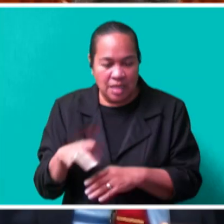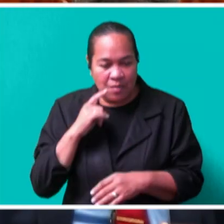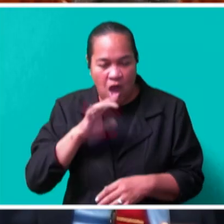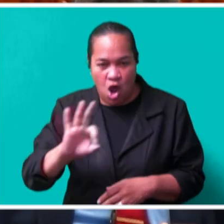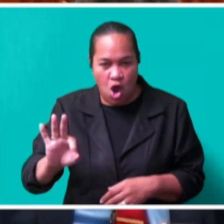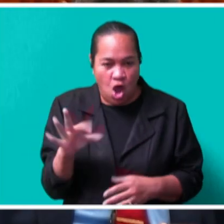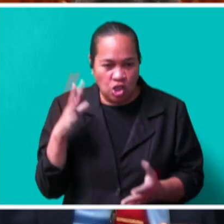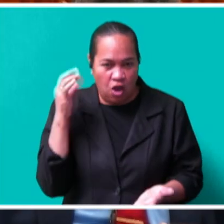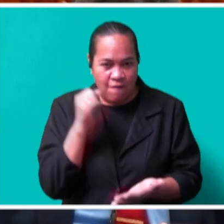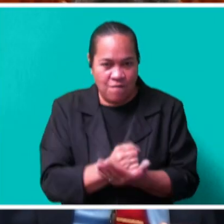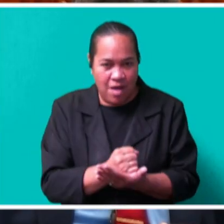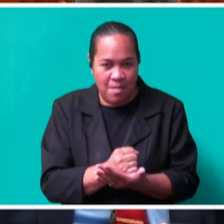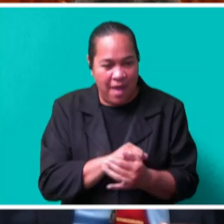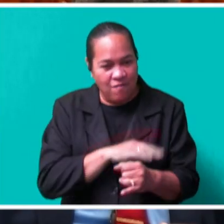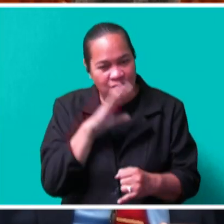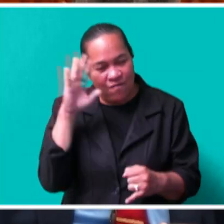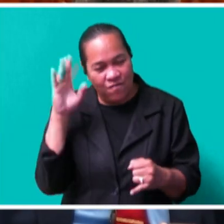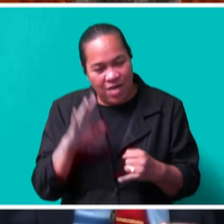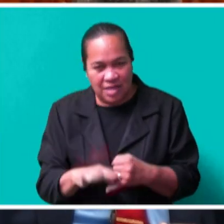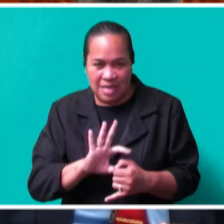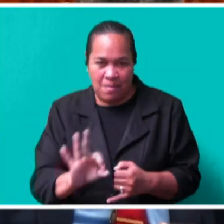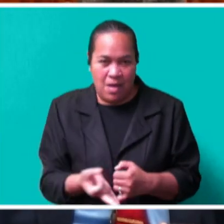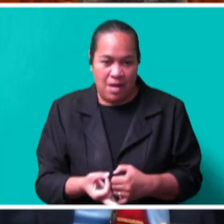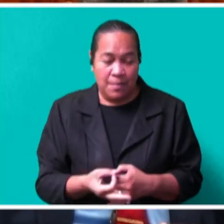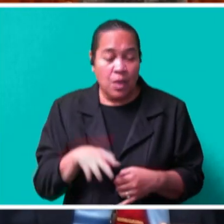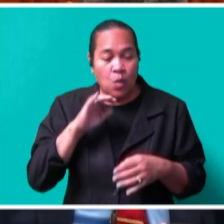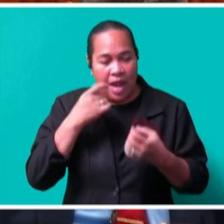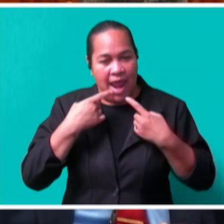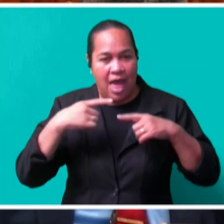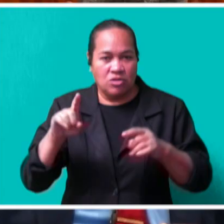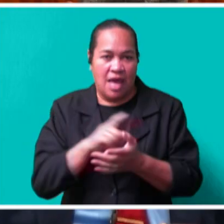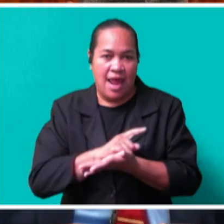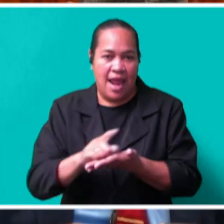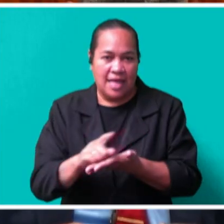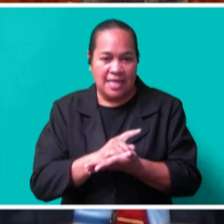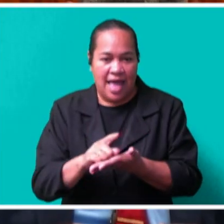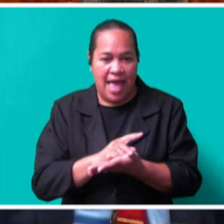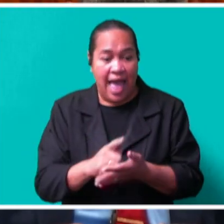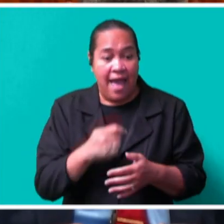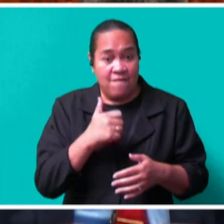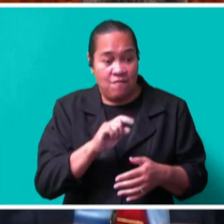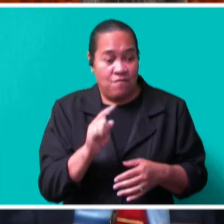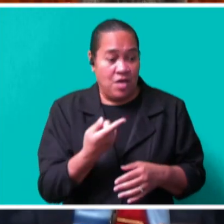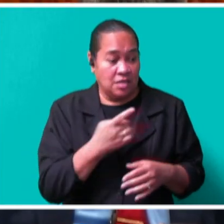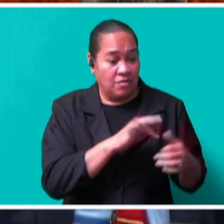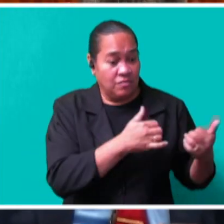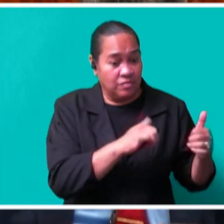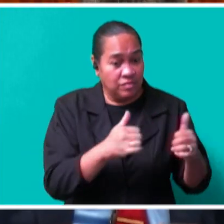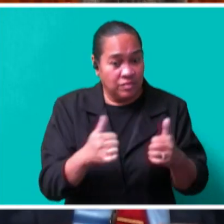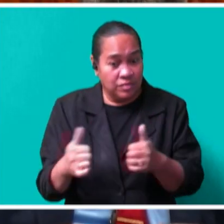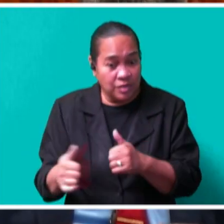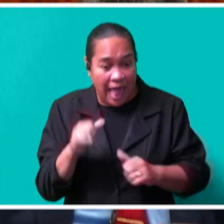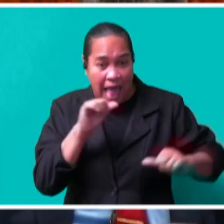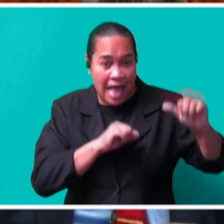be confirmed and finalized. This will be announced in due course after the completion of all necessary